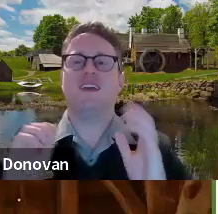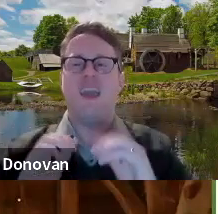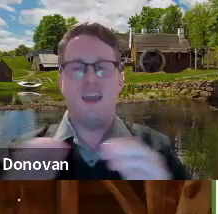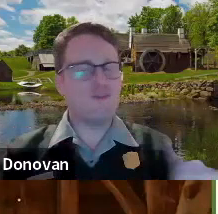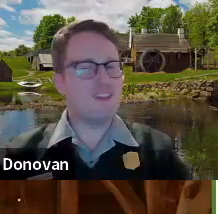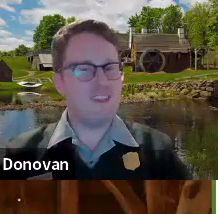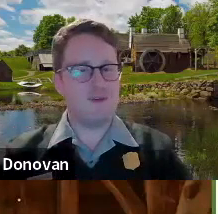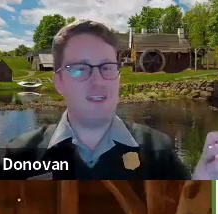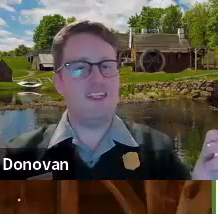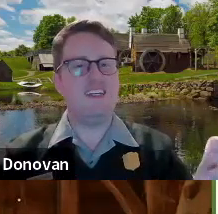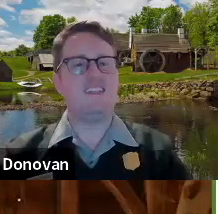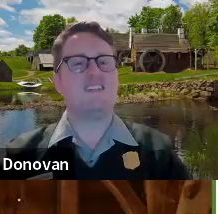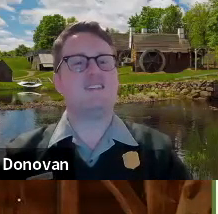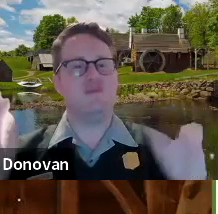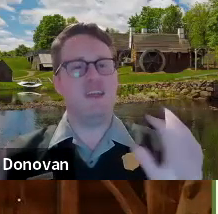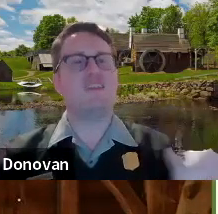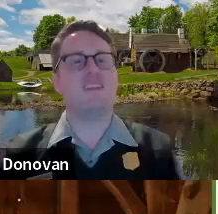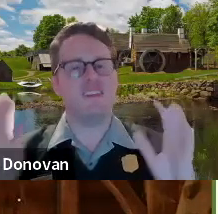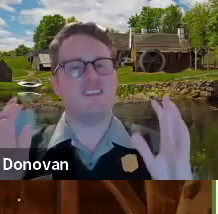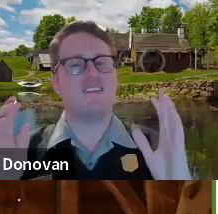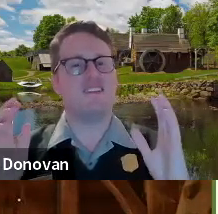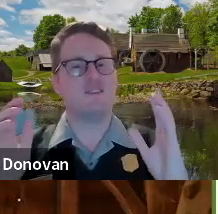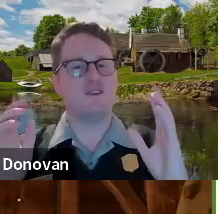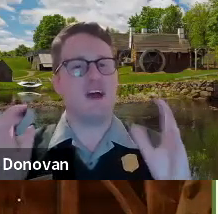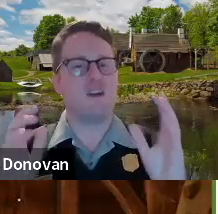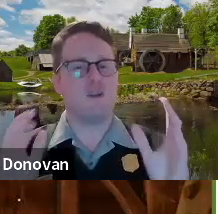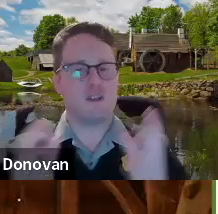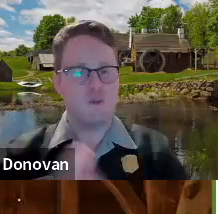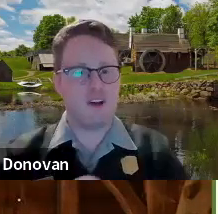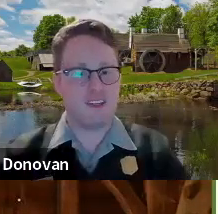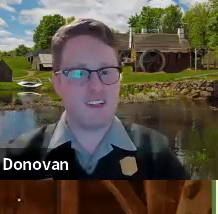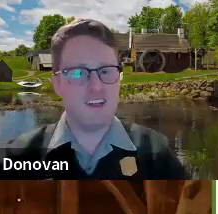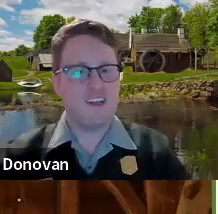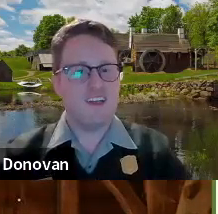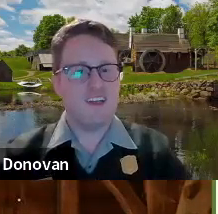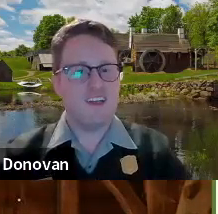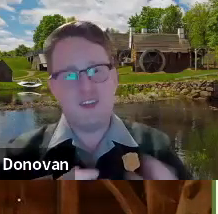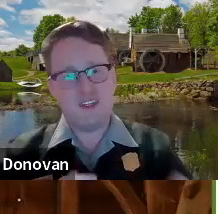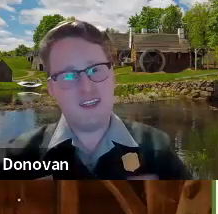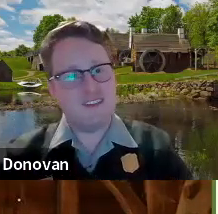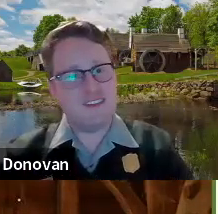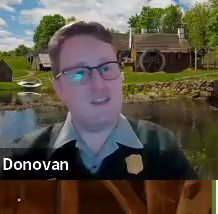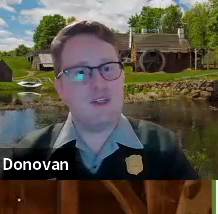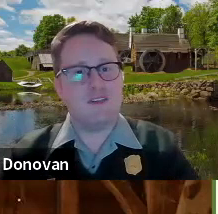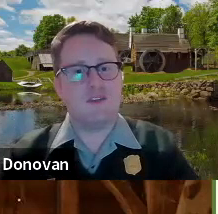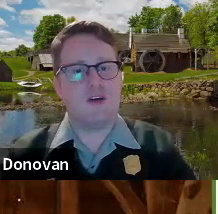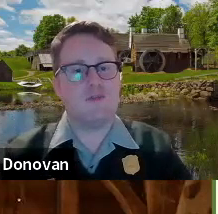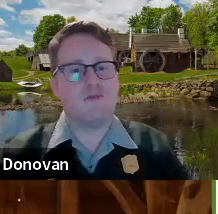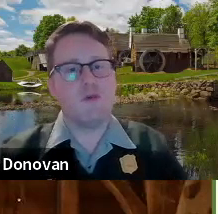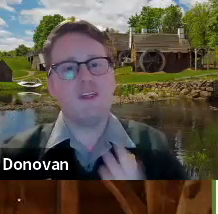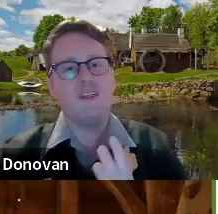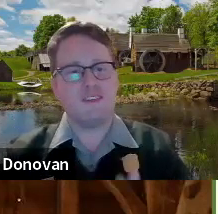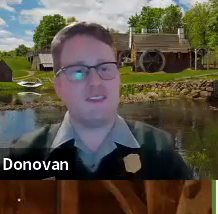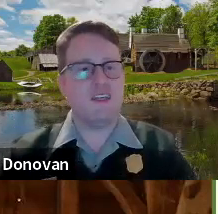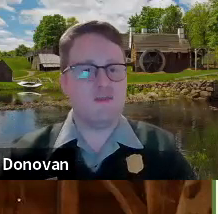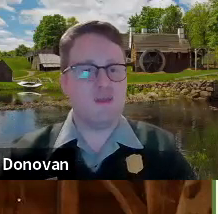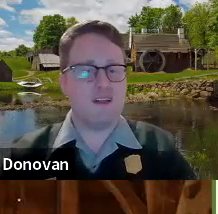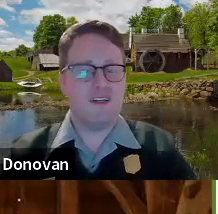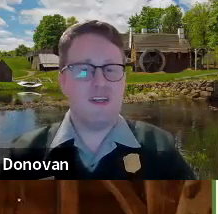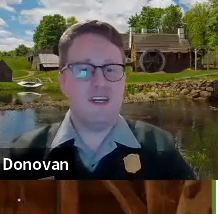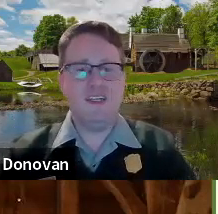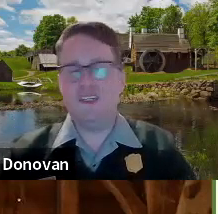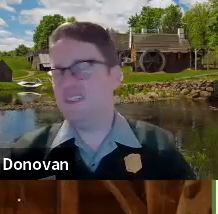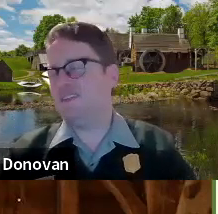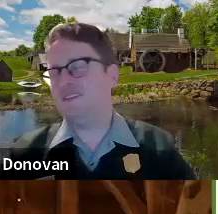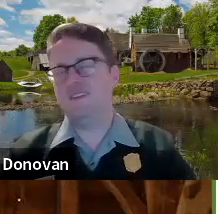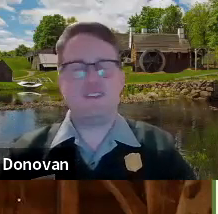building everything we need to make this sort of ironworks work. And one thing they decide to build is called a rolling and slitting